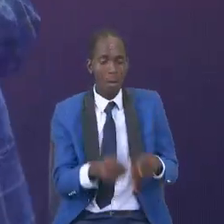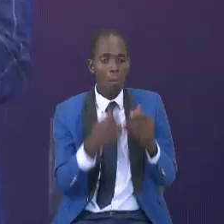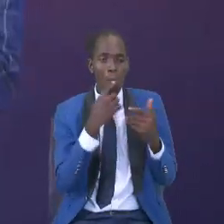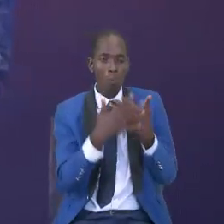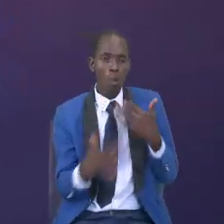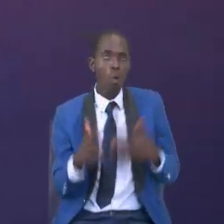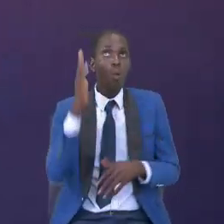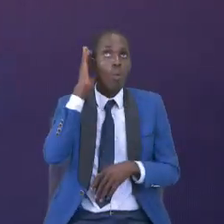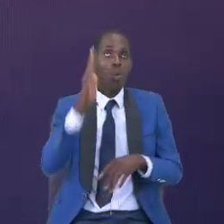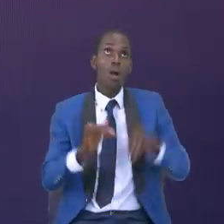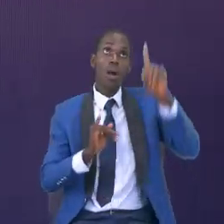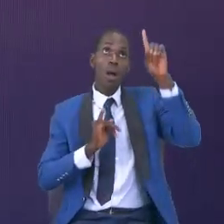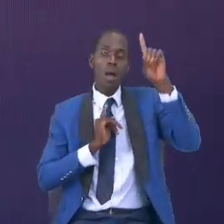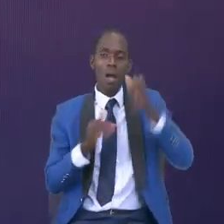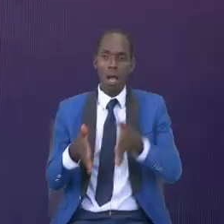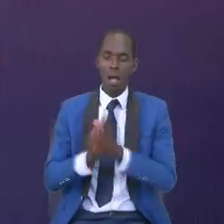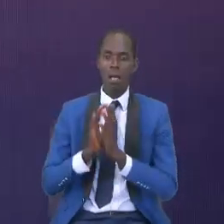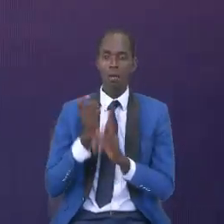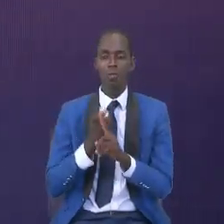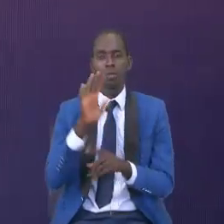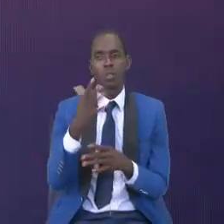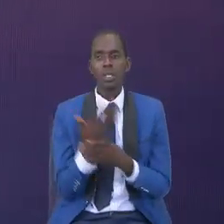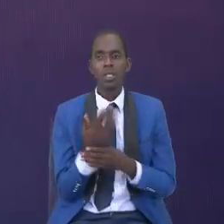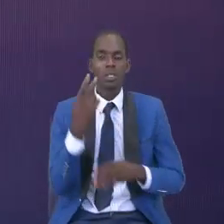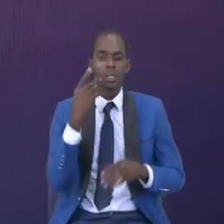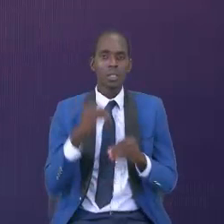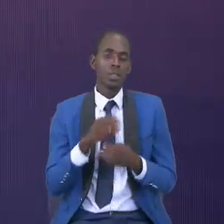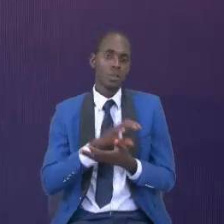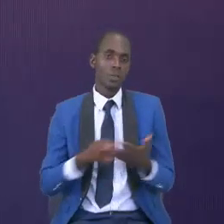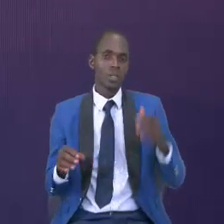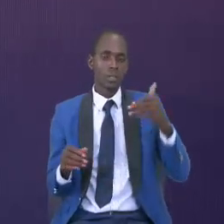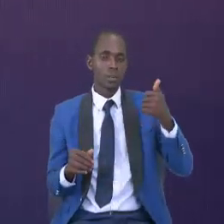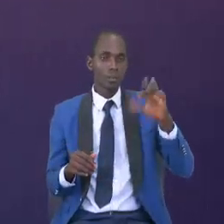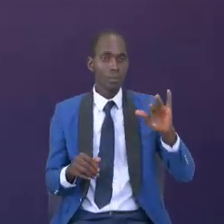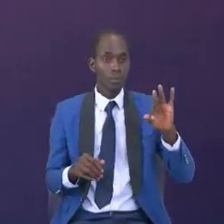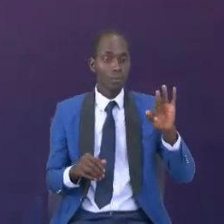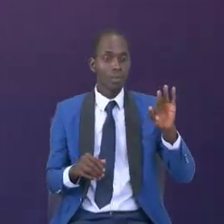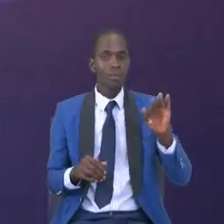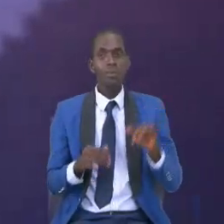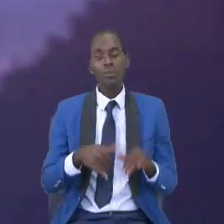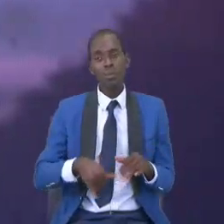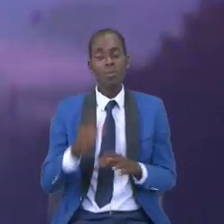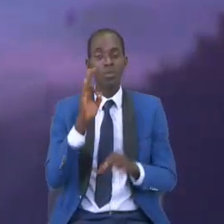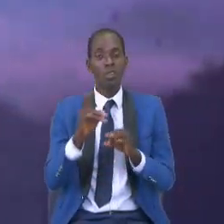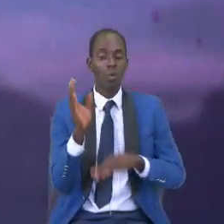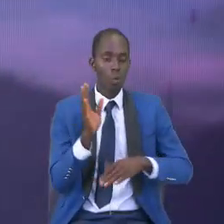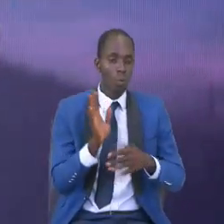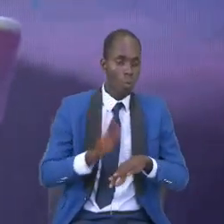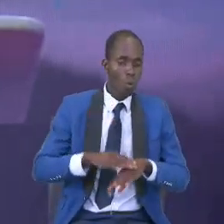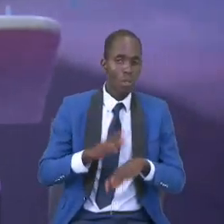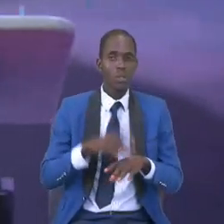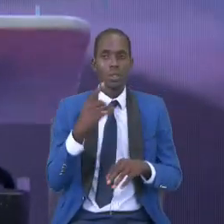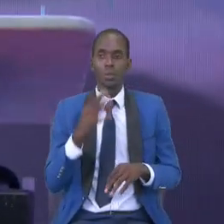hand. And then in verse 19, it tells us in verse 19, yet if thou want the wicked, and he